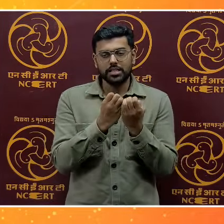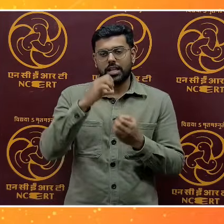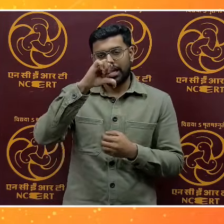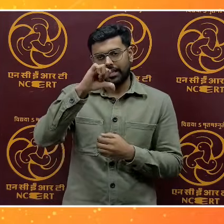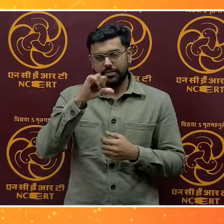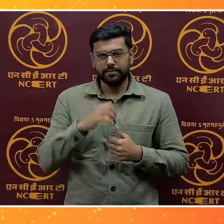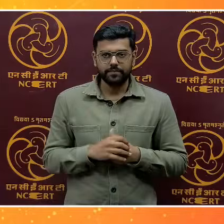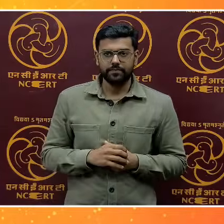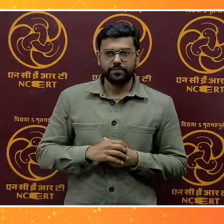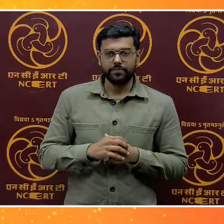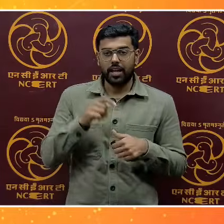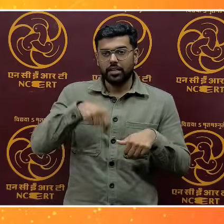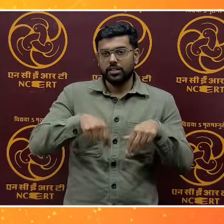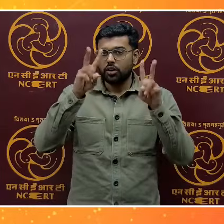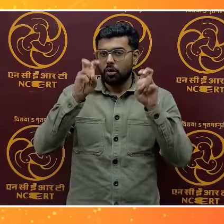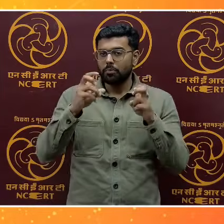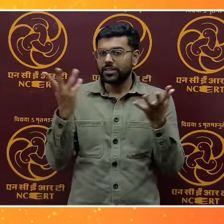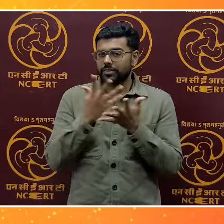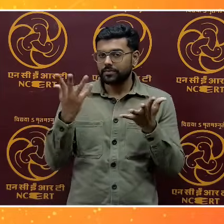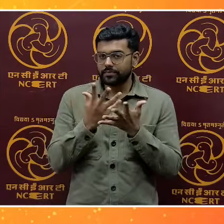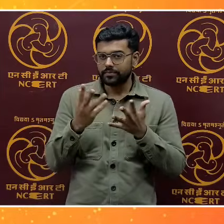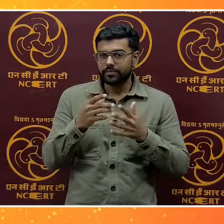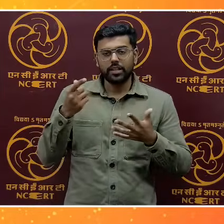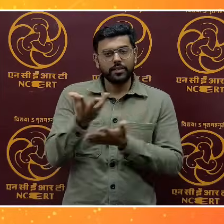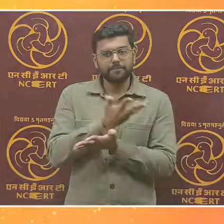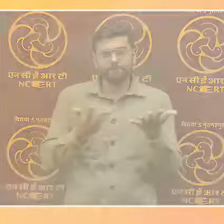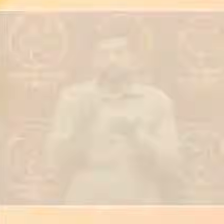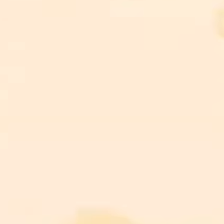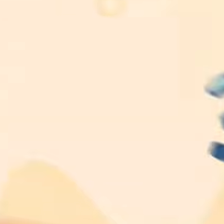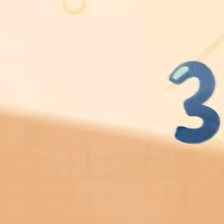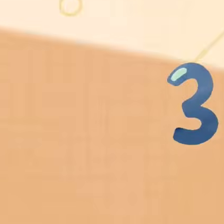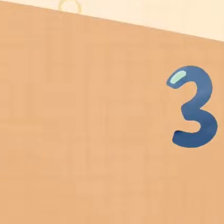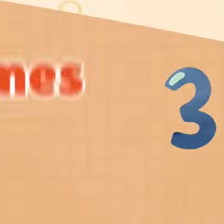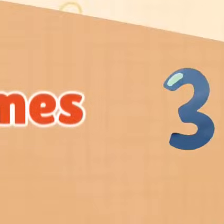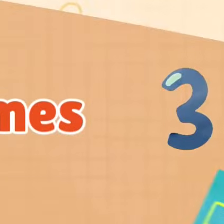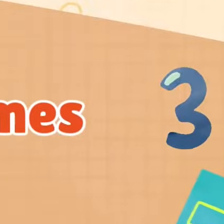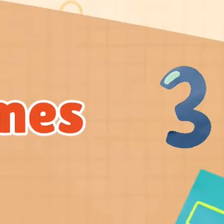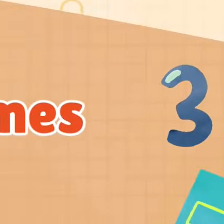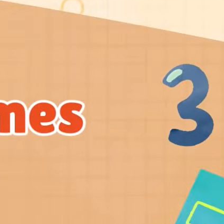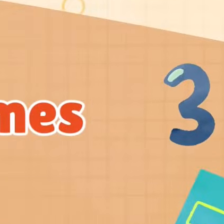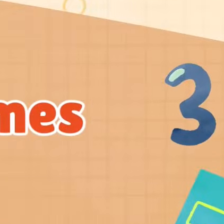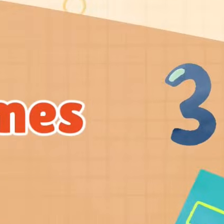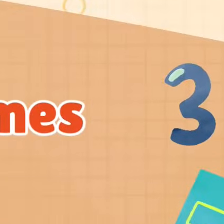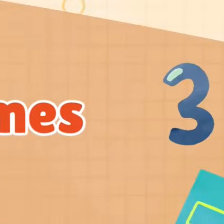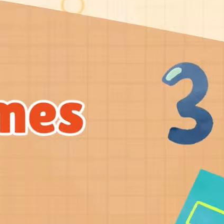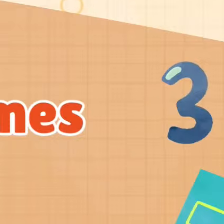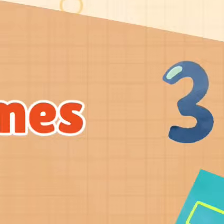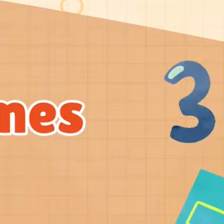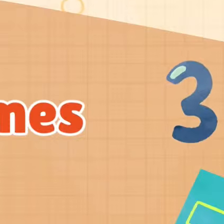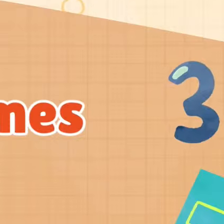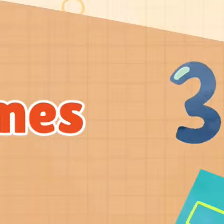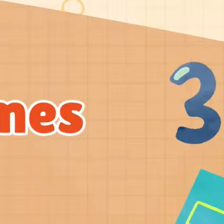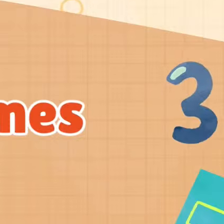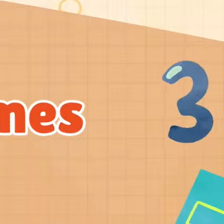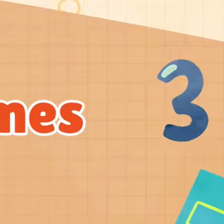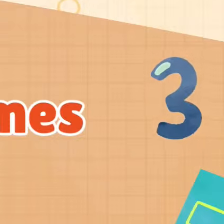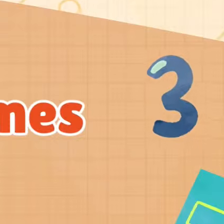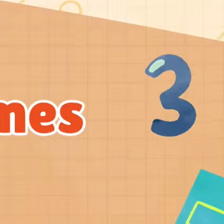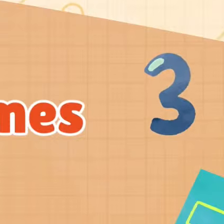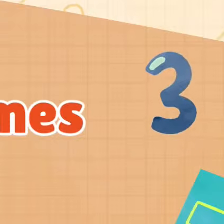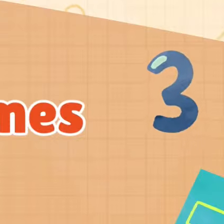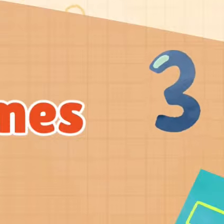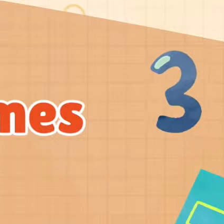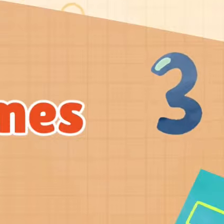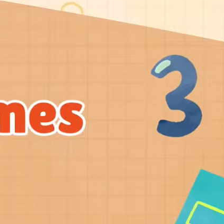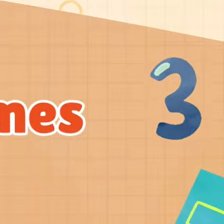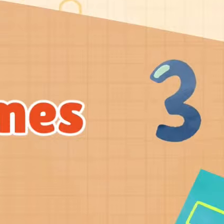class 9th. The topic that we are going to discuss is chapter number 11, Surface Areas and Volumes. You can see the topic on